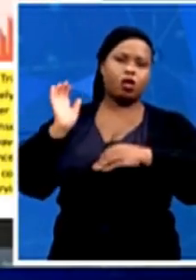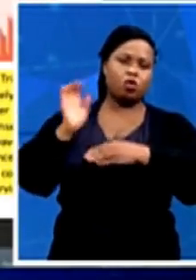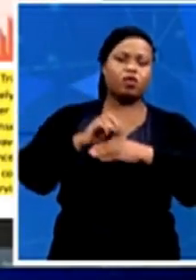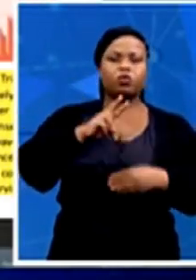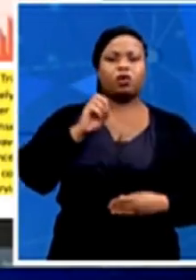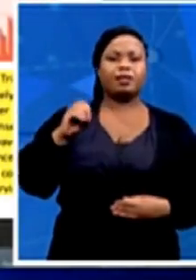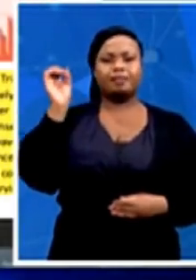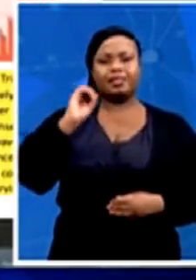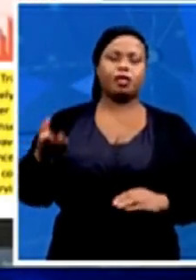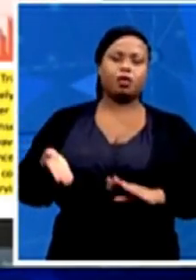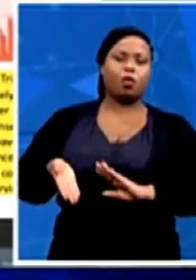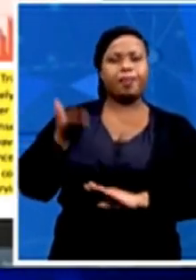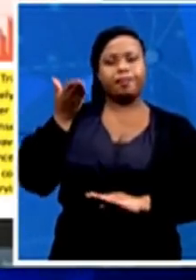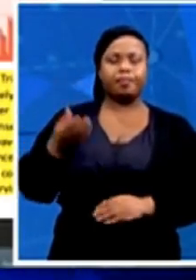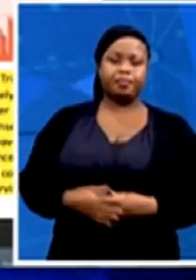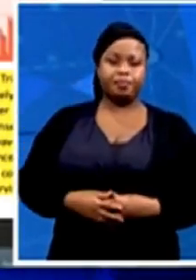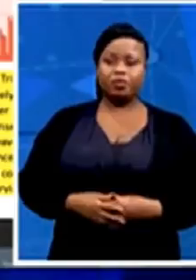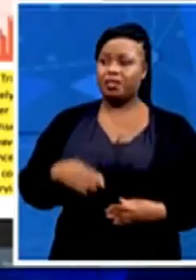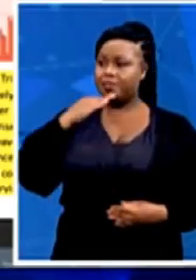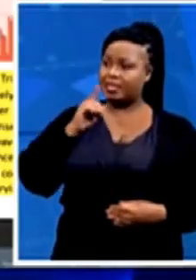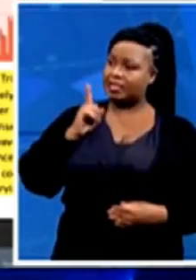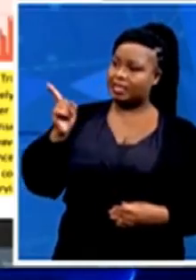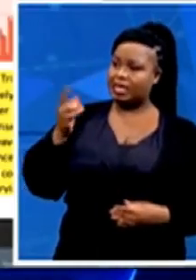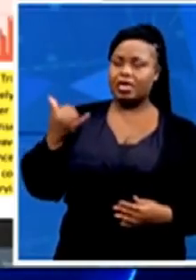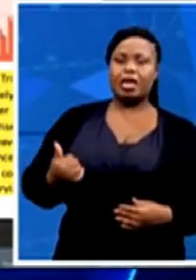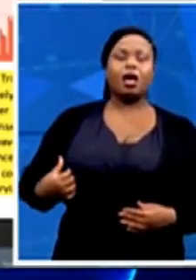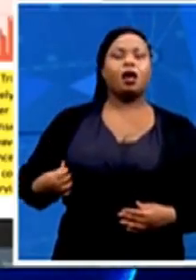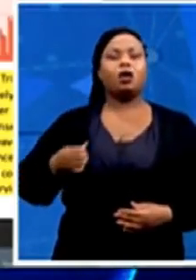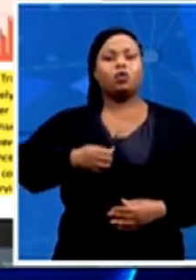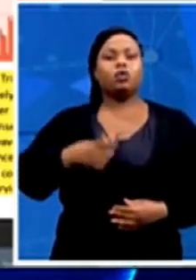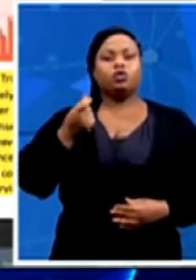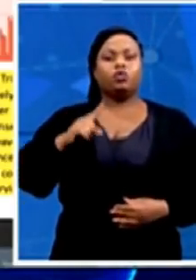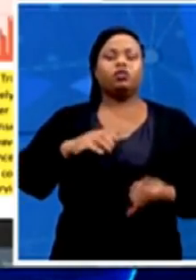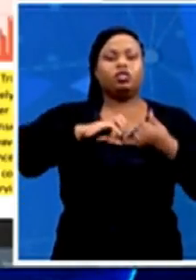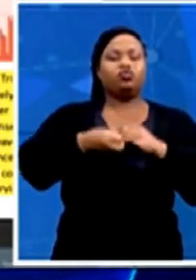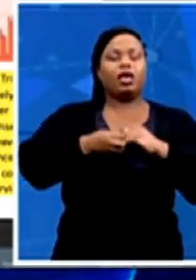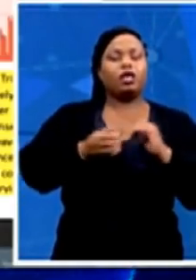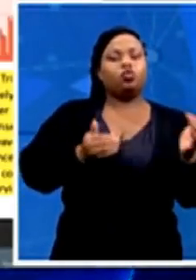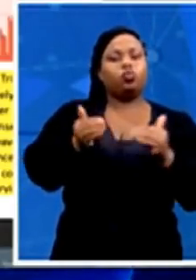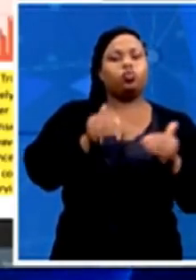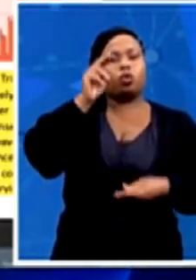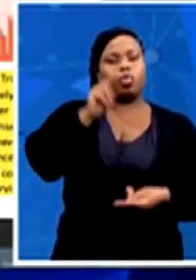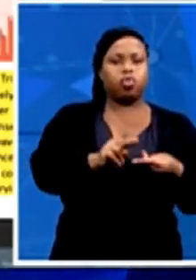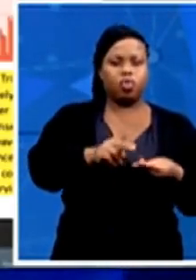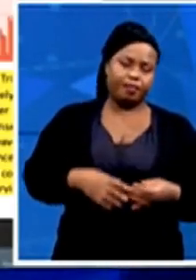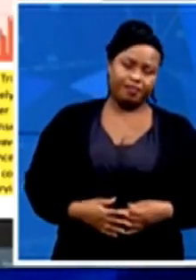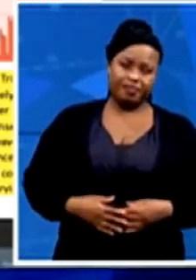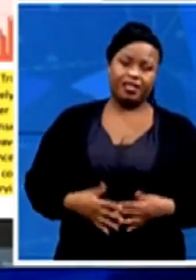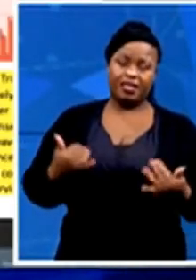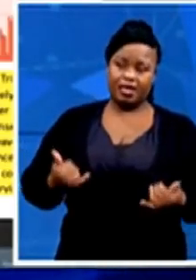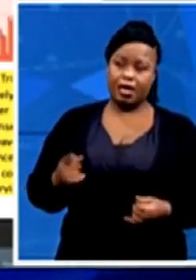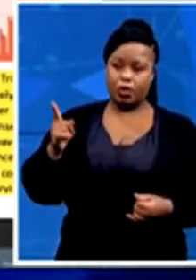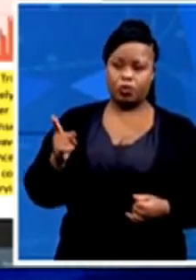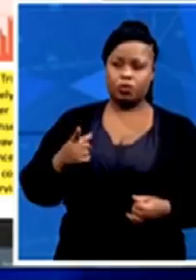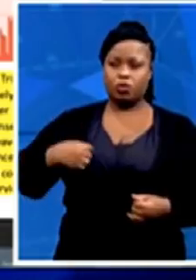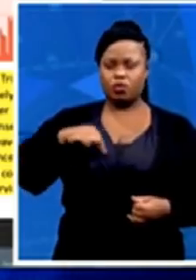in this thing called a mitigation paradigm. And therefore, we are very, very much now protecting the healthcare